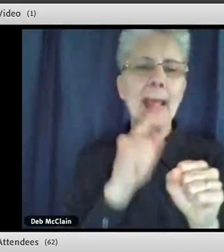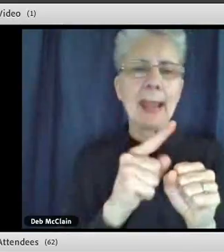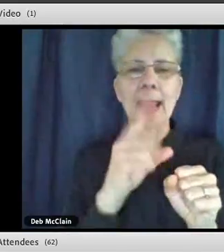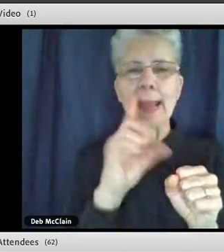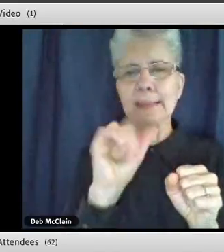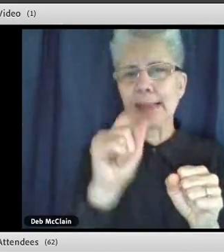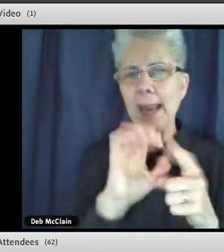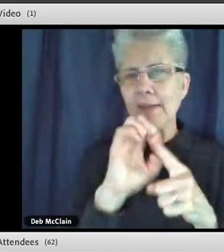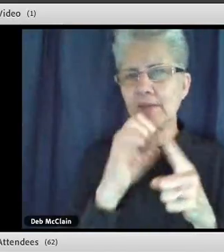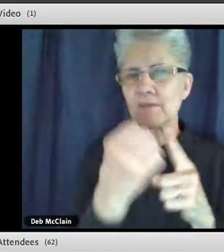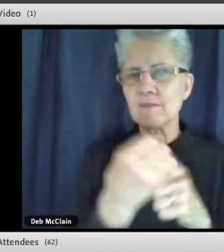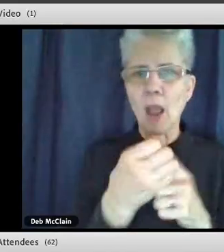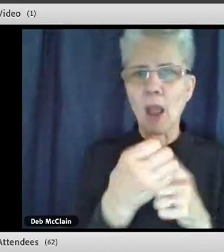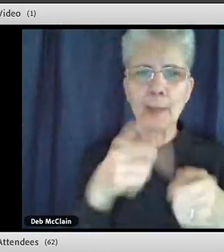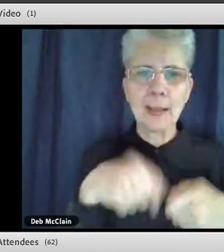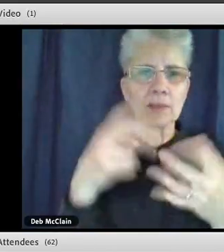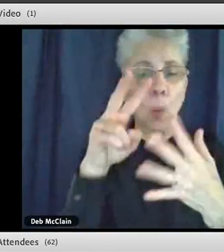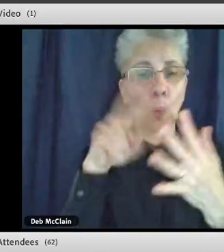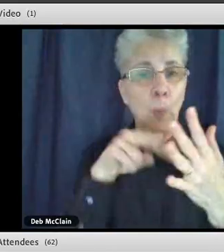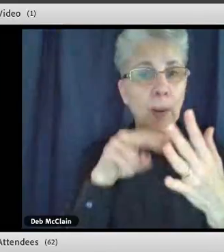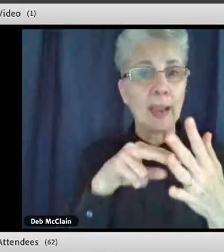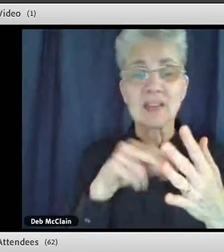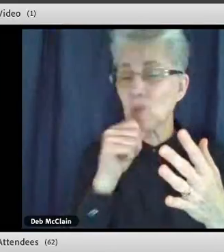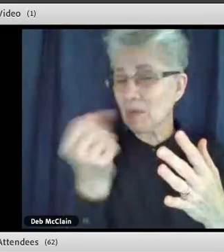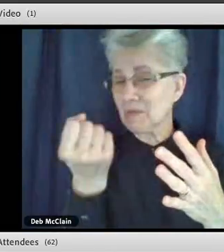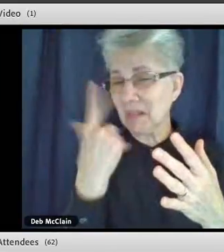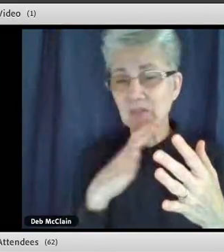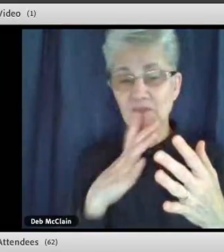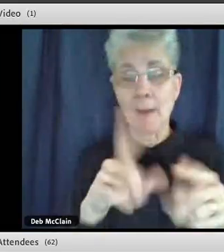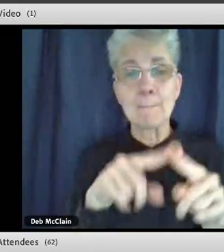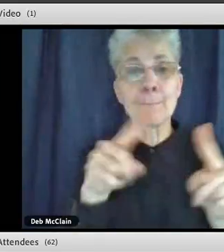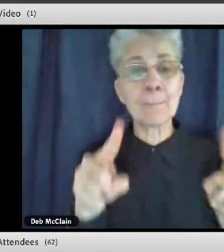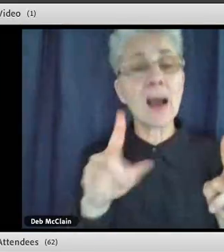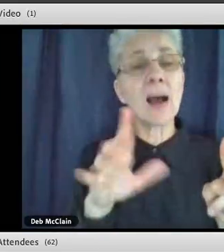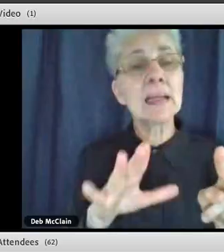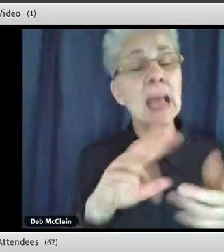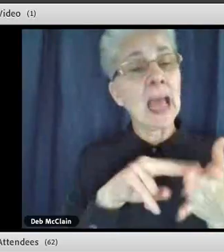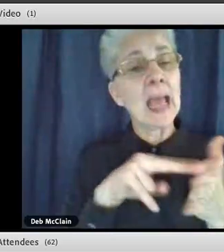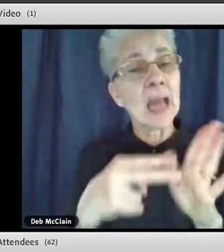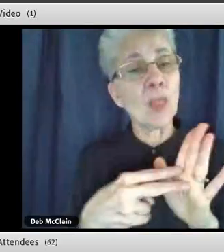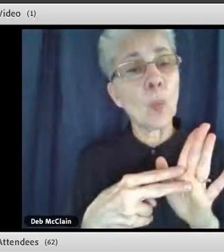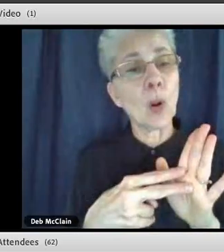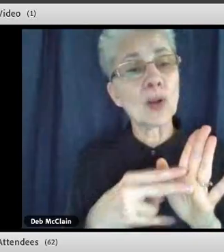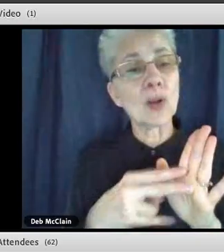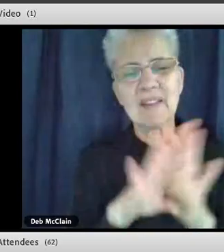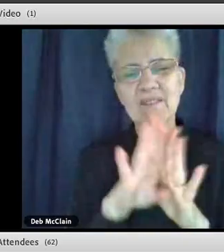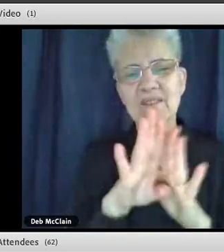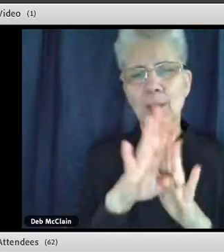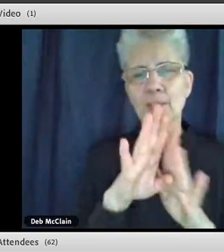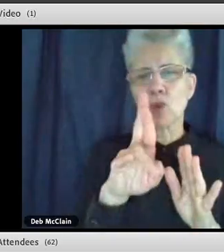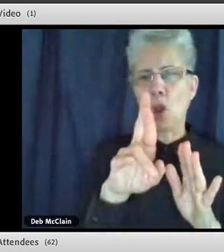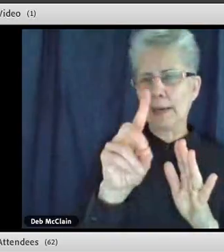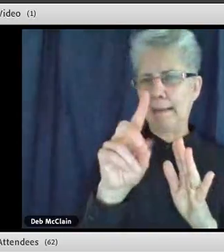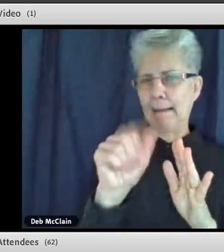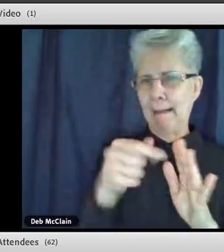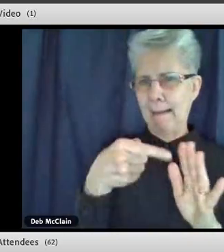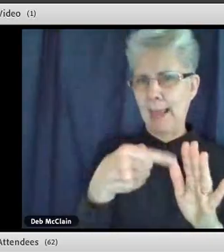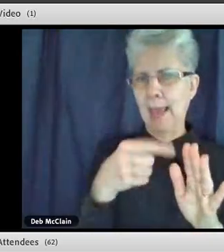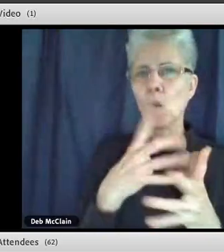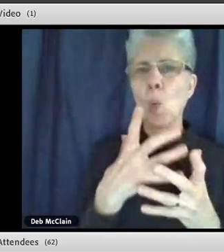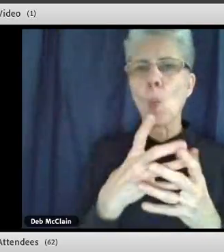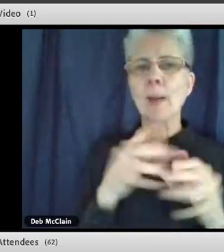If that doesn't make sense to you, don't worry. Especially, in other words, the developers of RDA wanted a